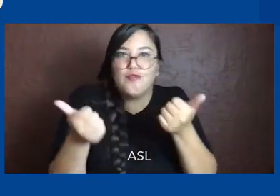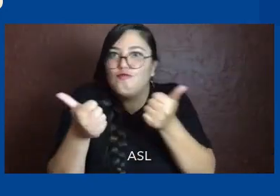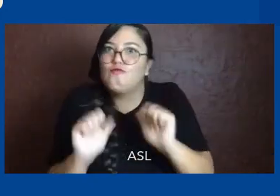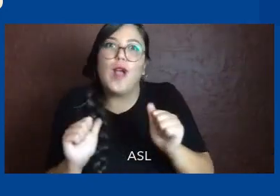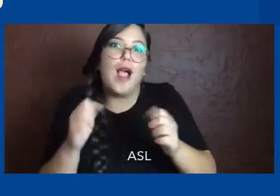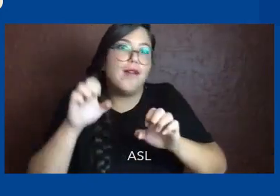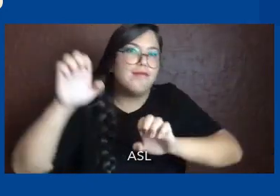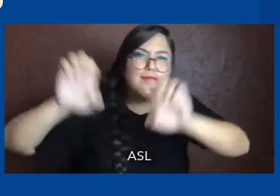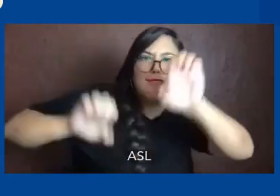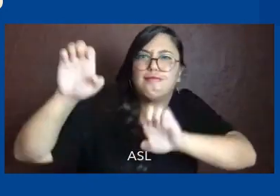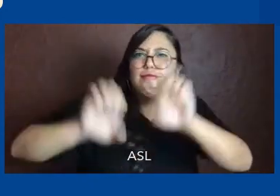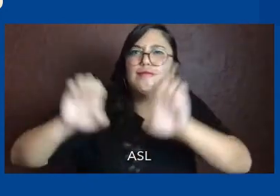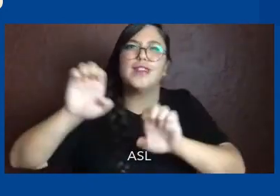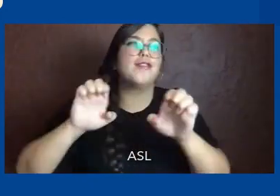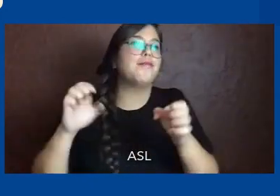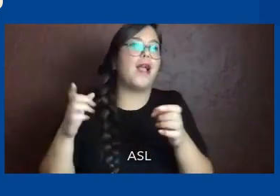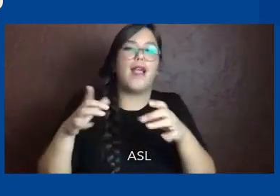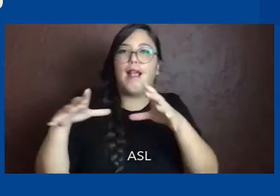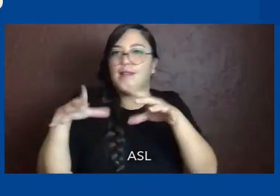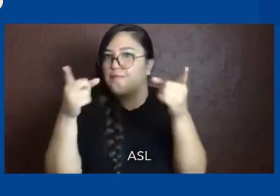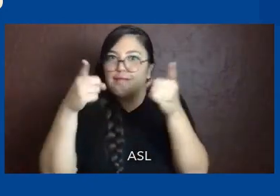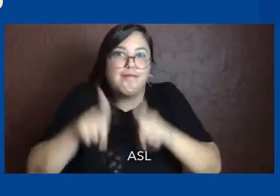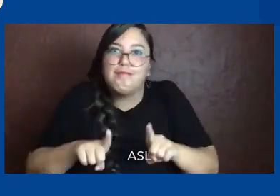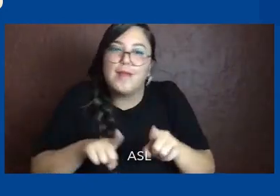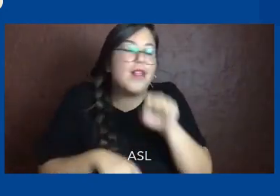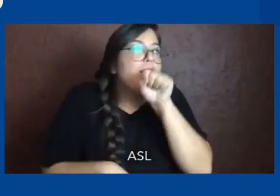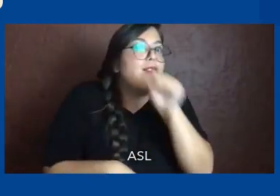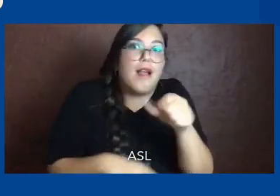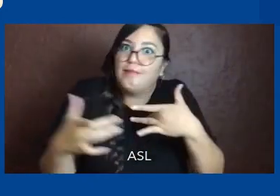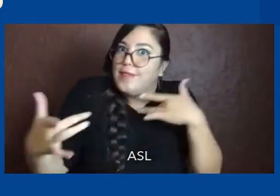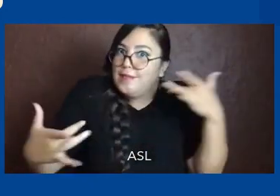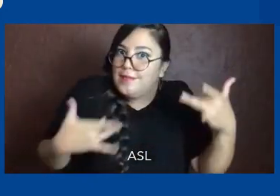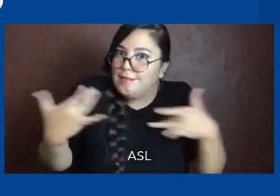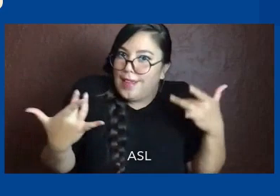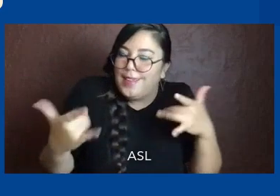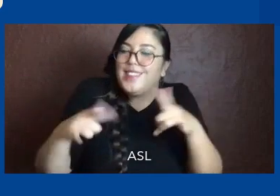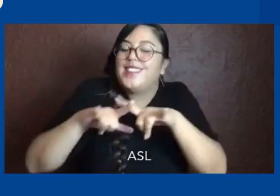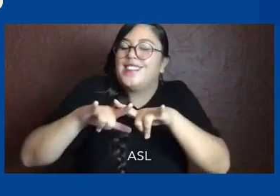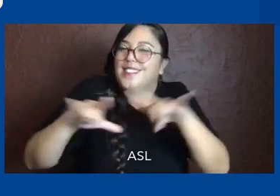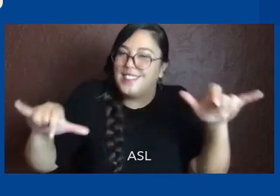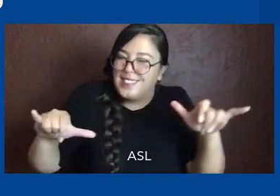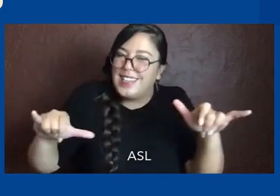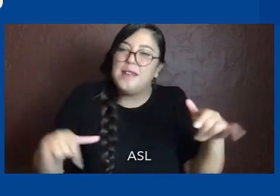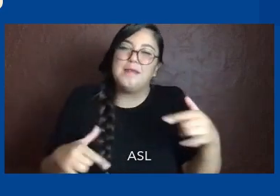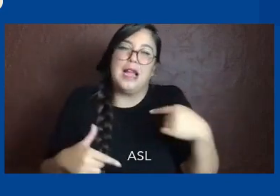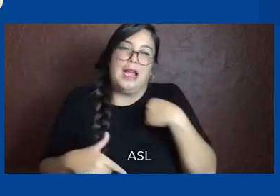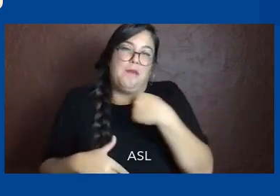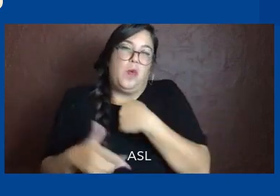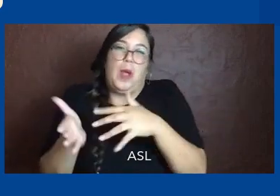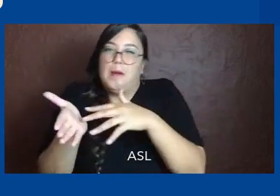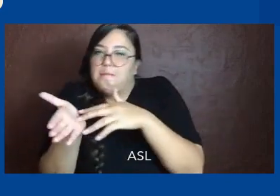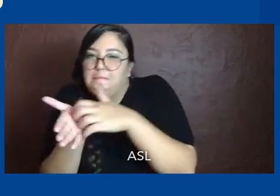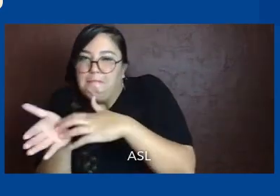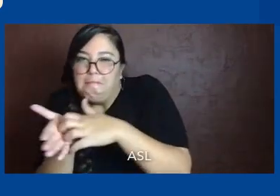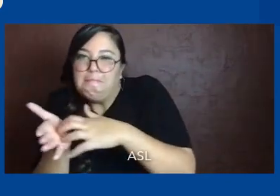time. And I mean, we love that part, but it also means that we make ourselves very vulnerable to